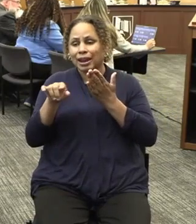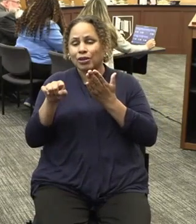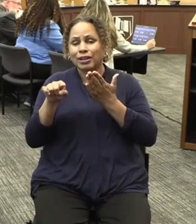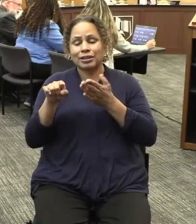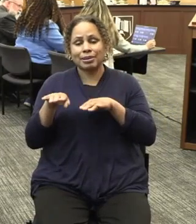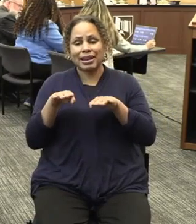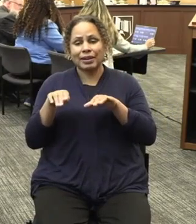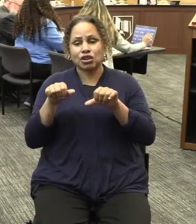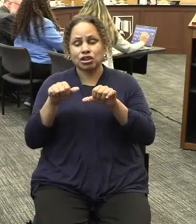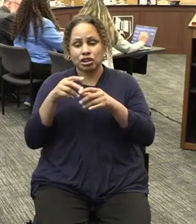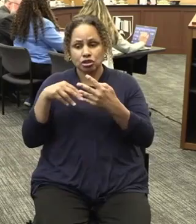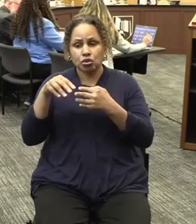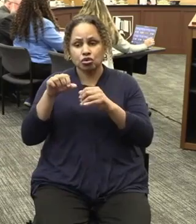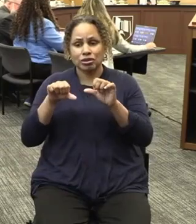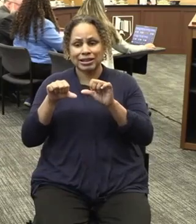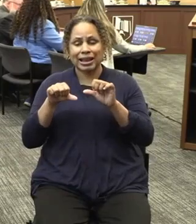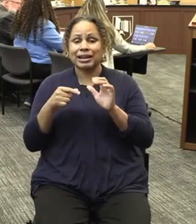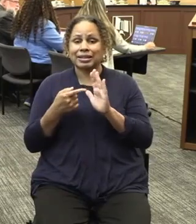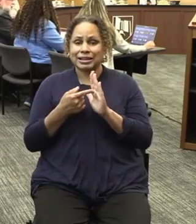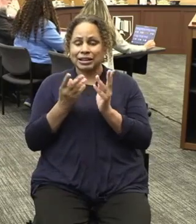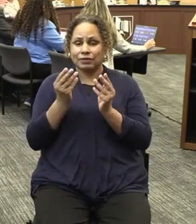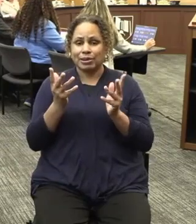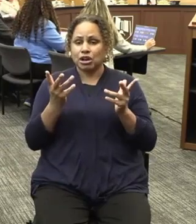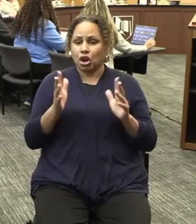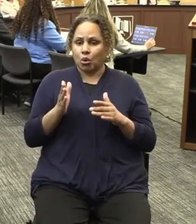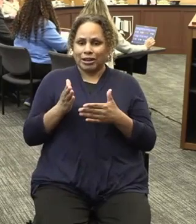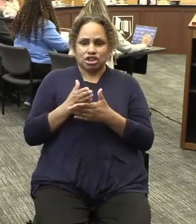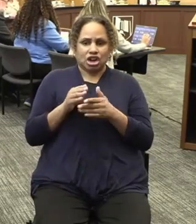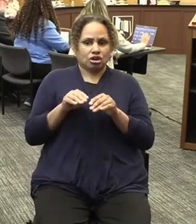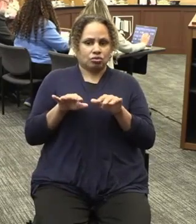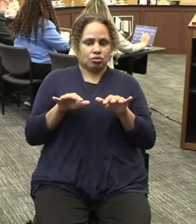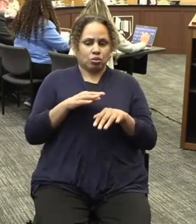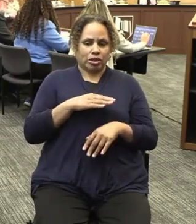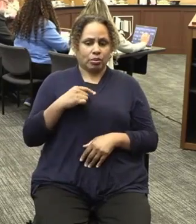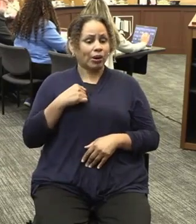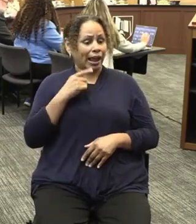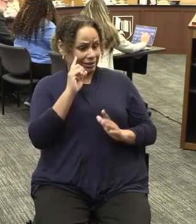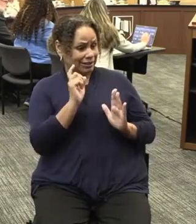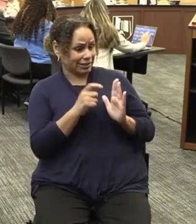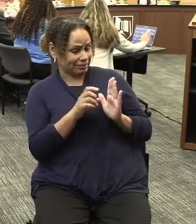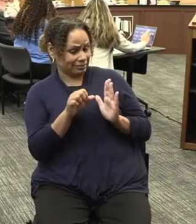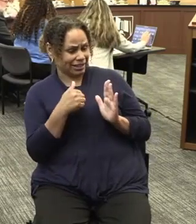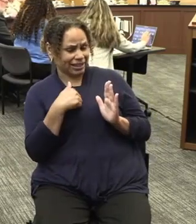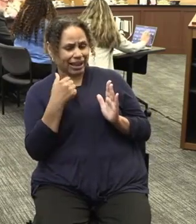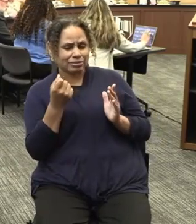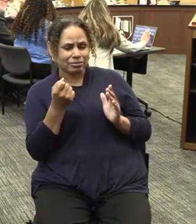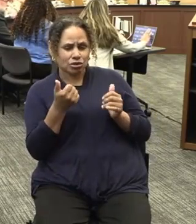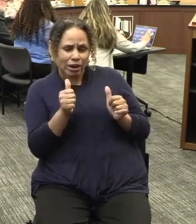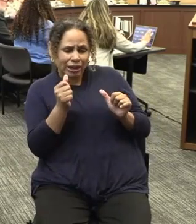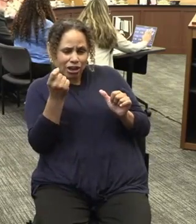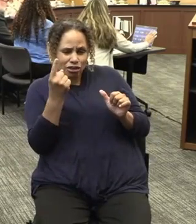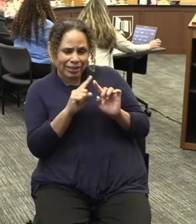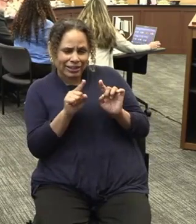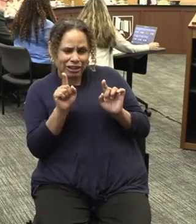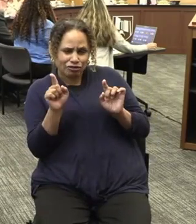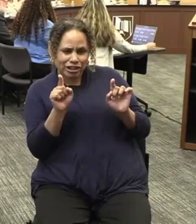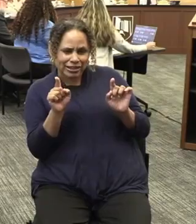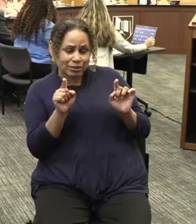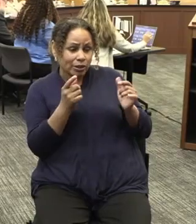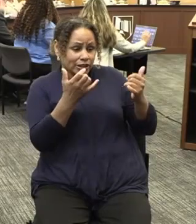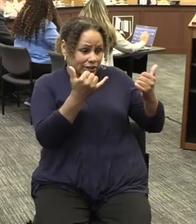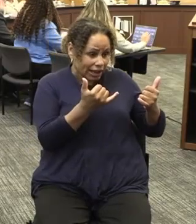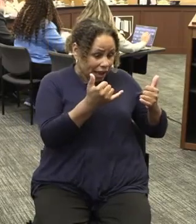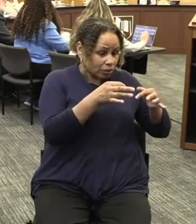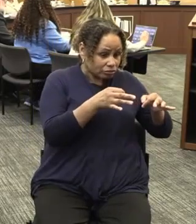this information was shared with the board. I see it. I'm just trying to figure out what the difference between what's put in print on the description that